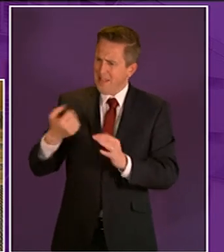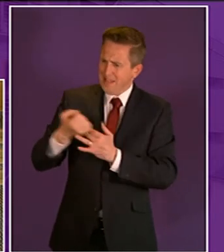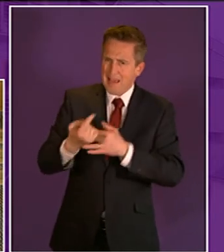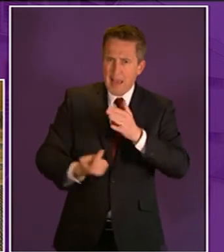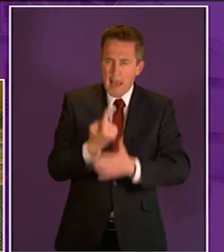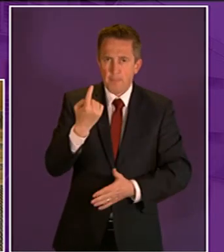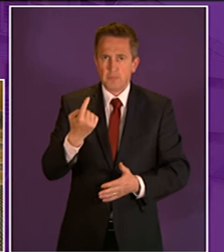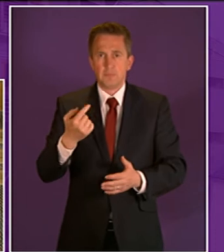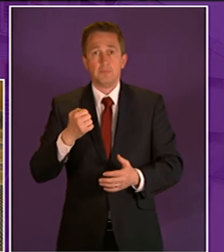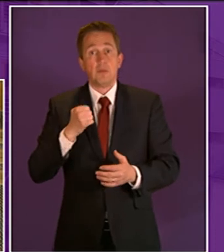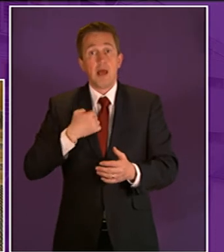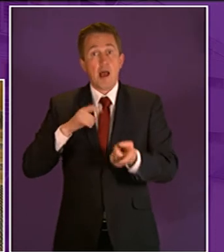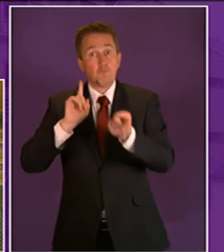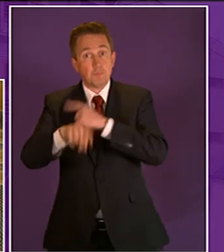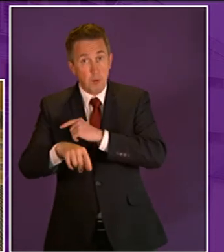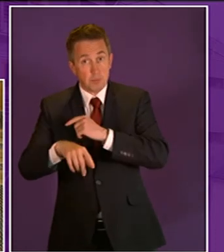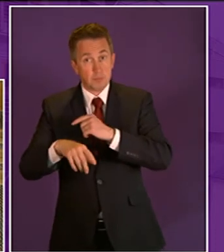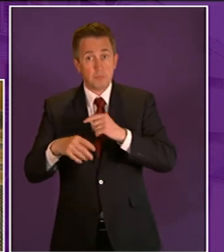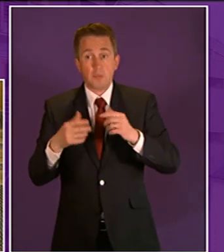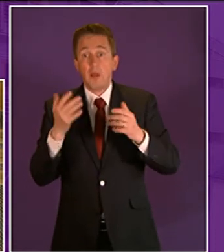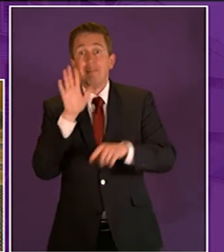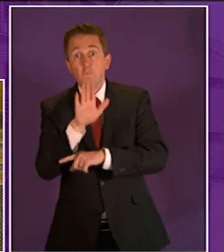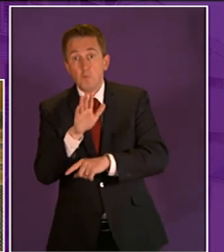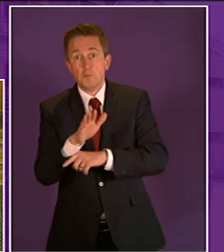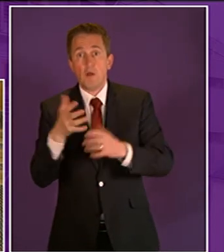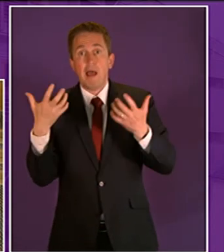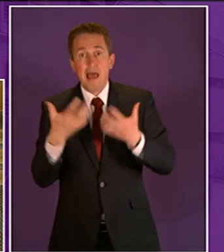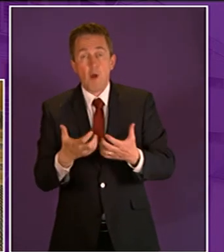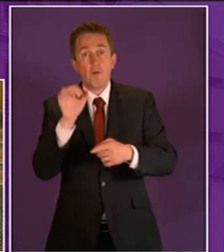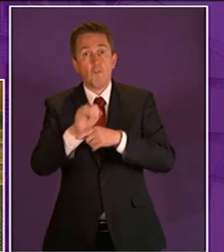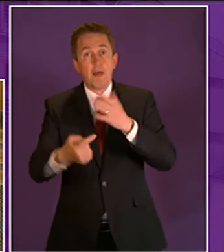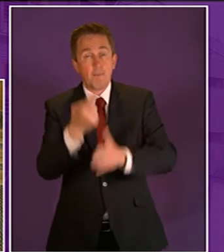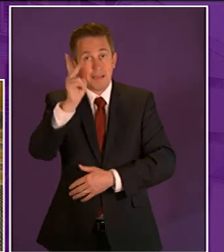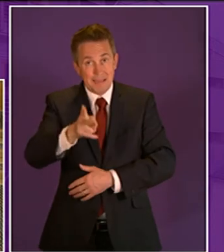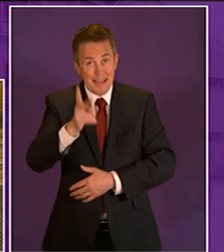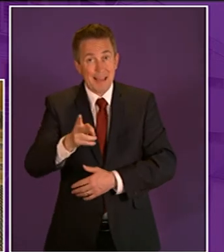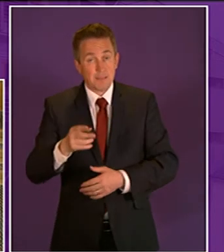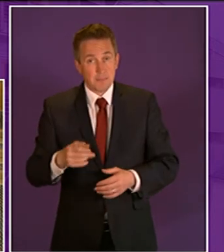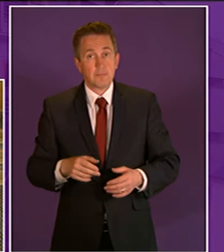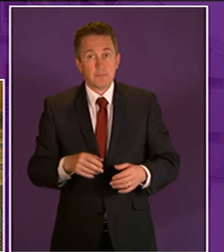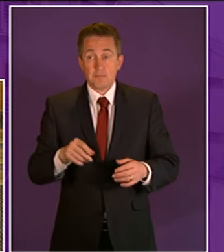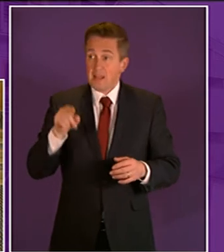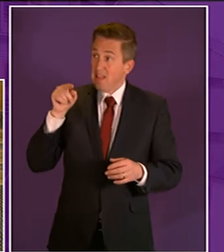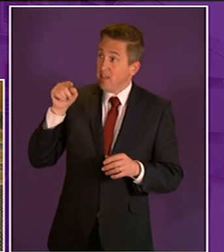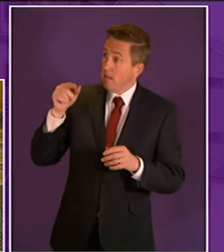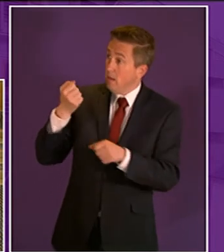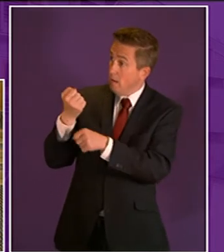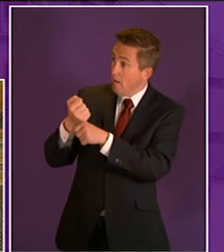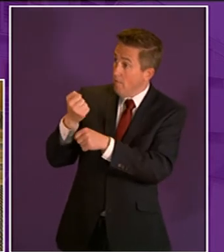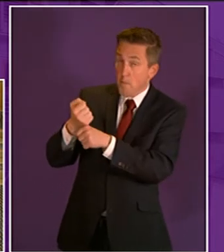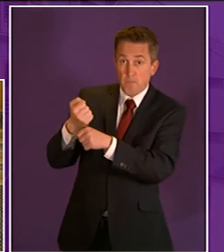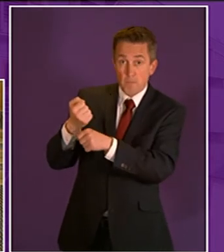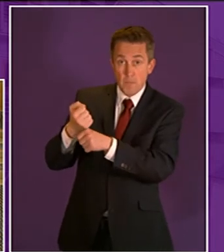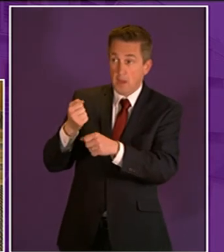multi-agency response, and the steps that can be taken to enhance the future resilience across sectors. This is not a threat that government can